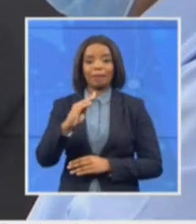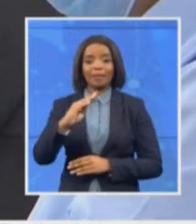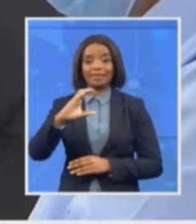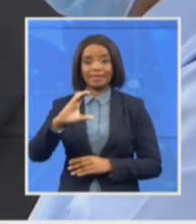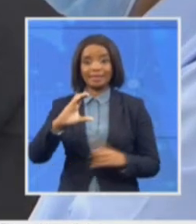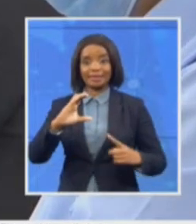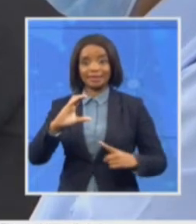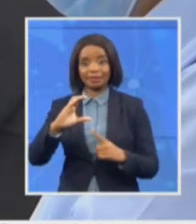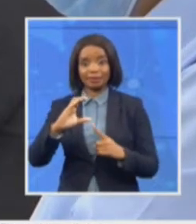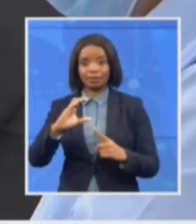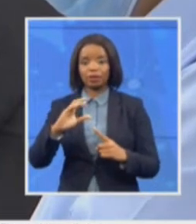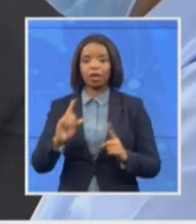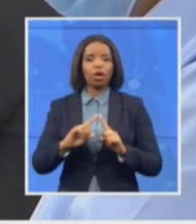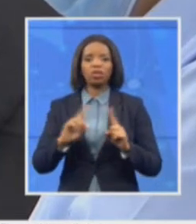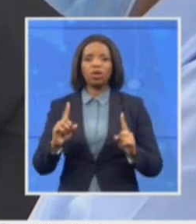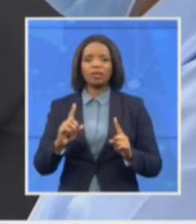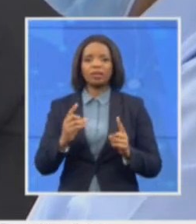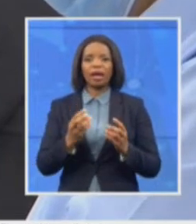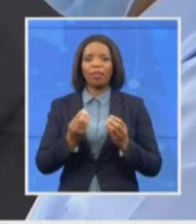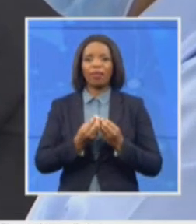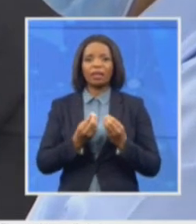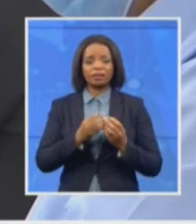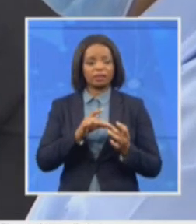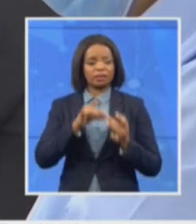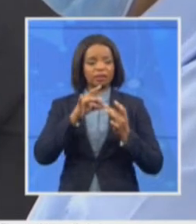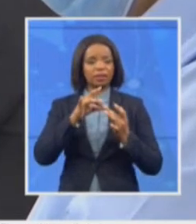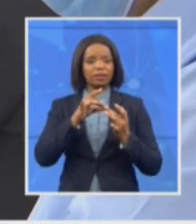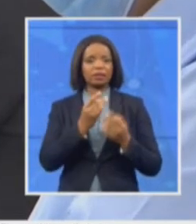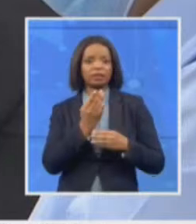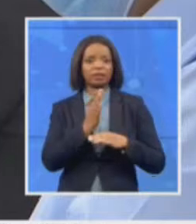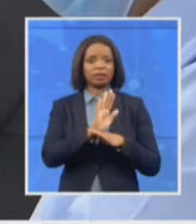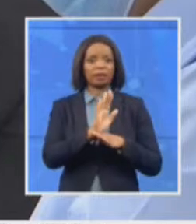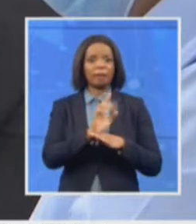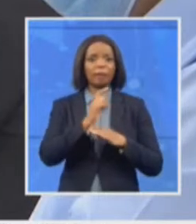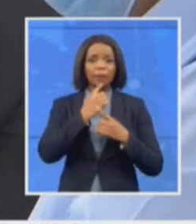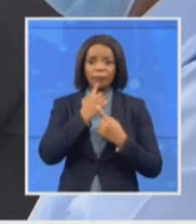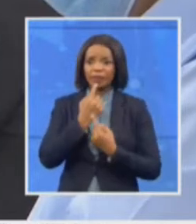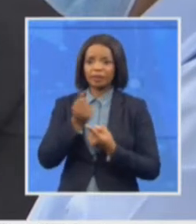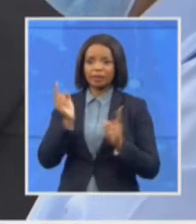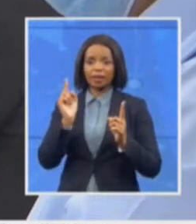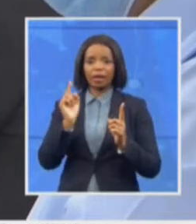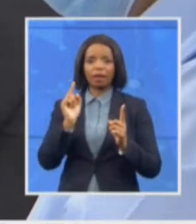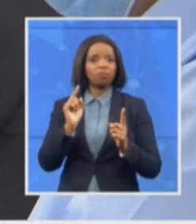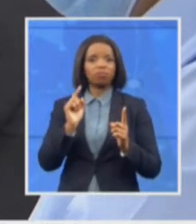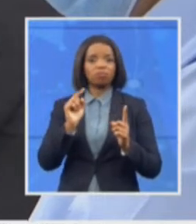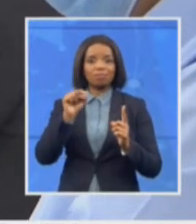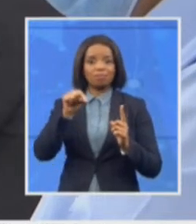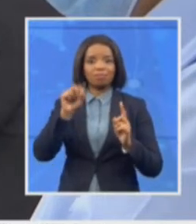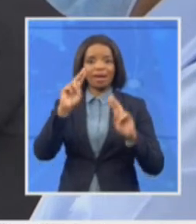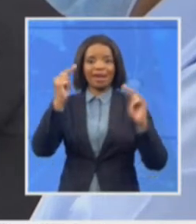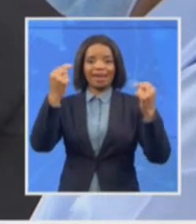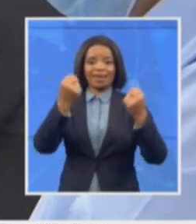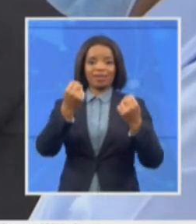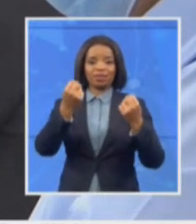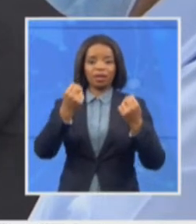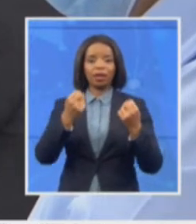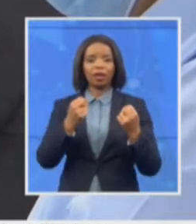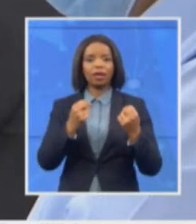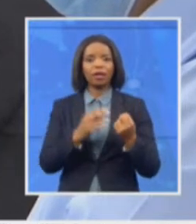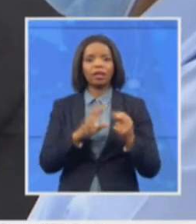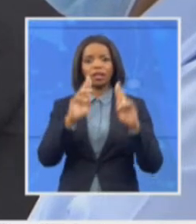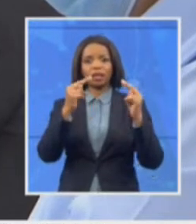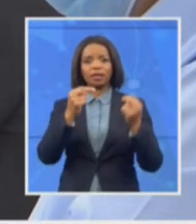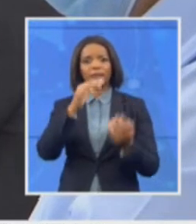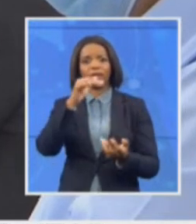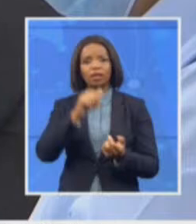investigative report on S3, resulting in the broadcasting, airing and or publishing of the interdicted story on the 26th of